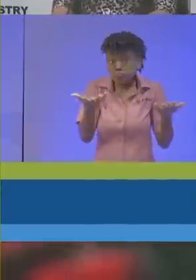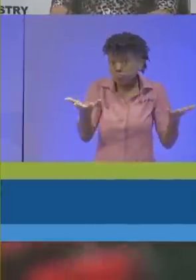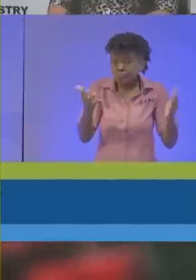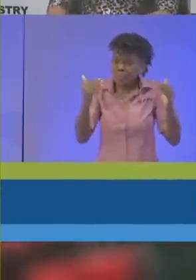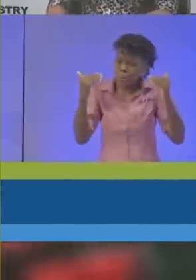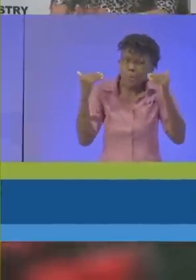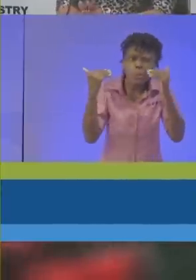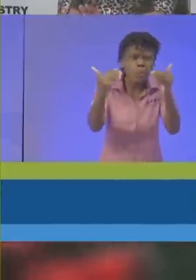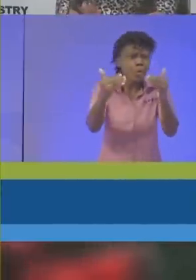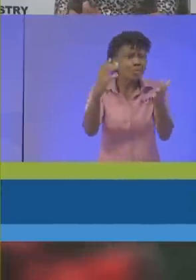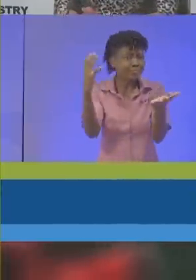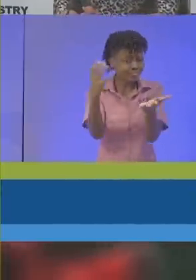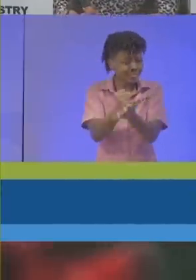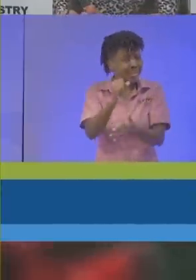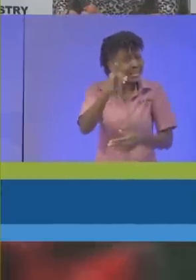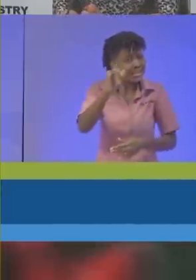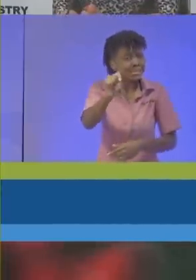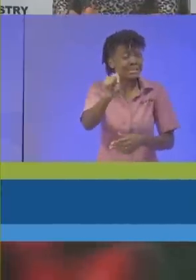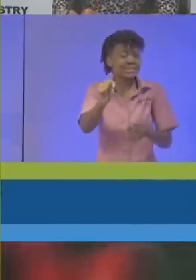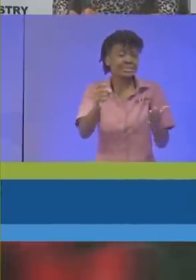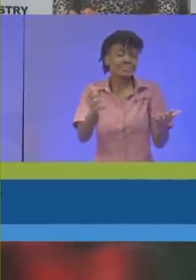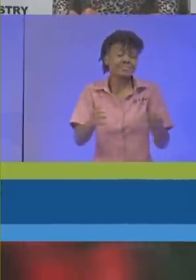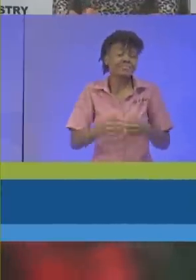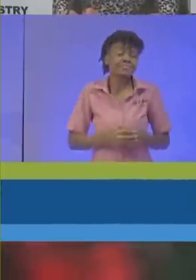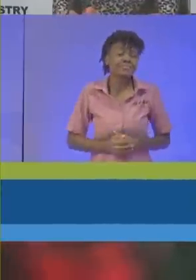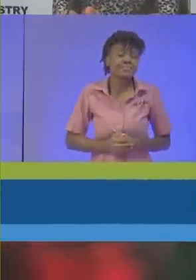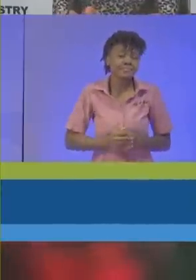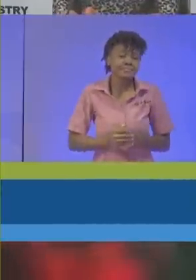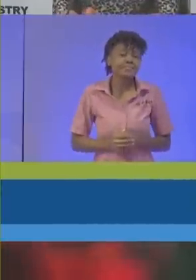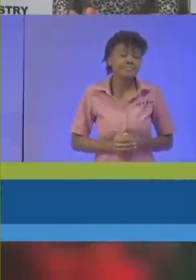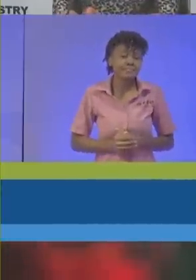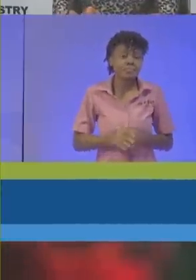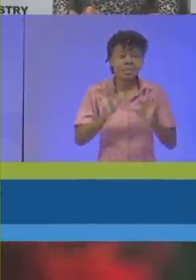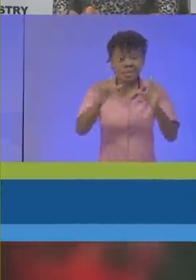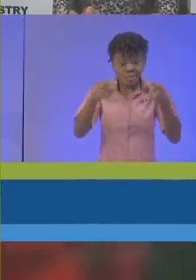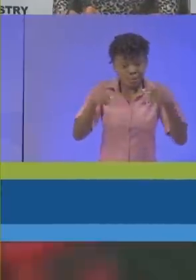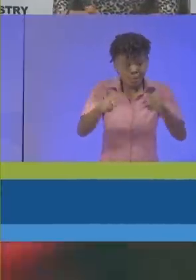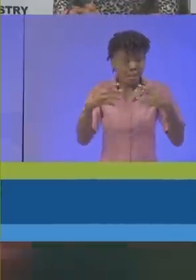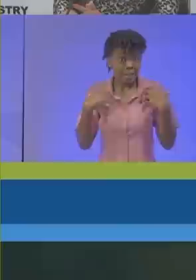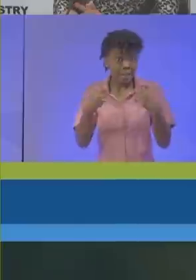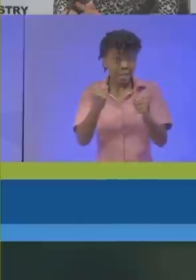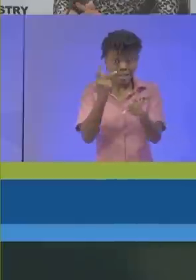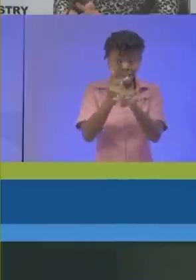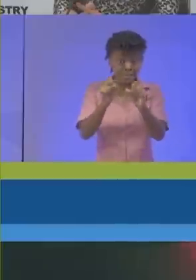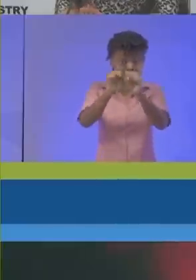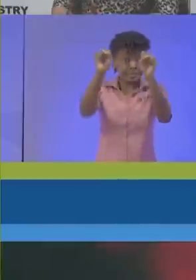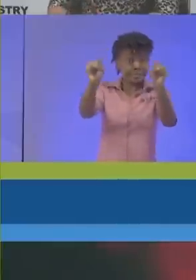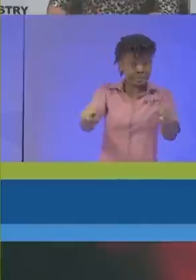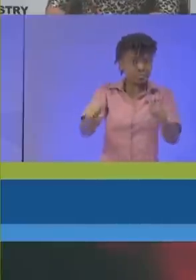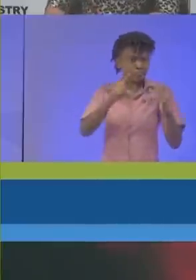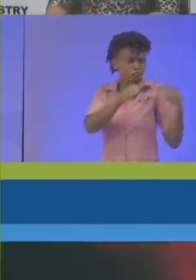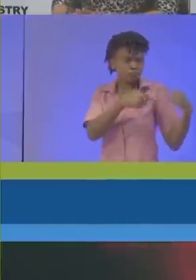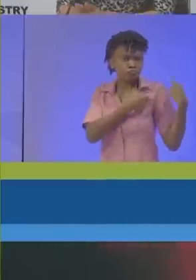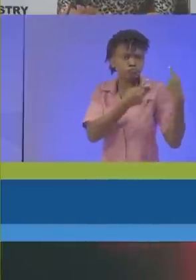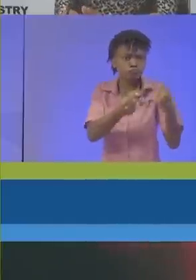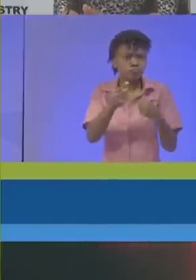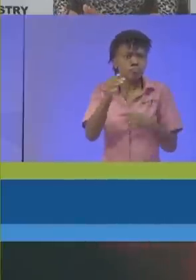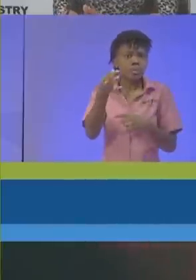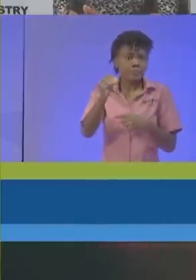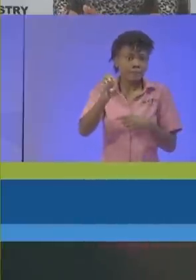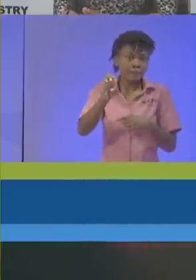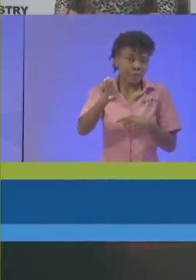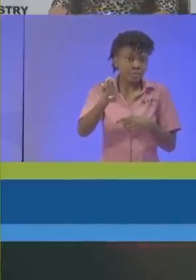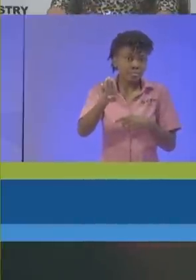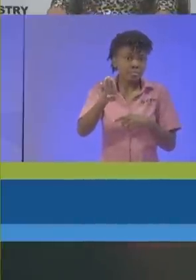the update on the parallel healthcare system as of the 12th of February 2022, and this information